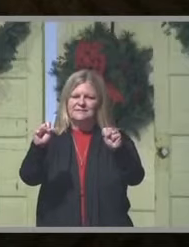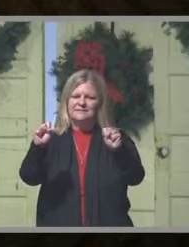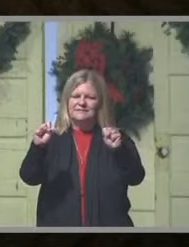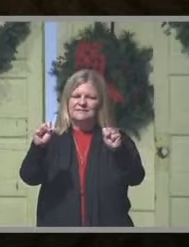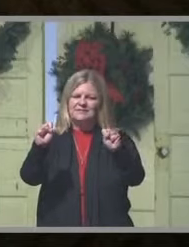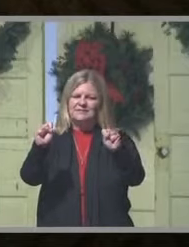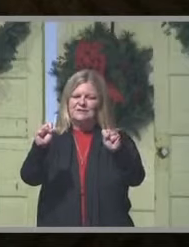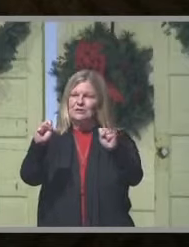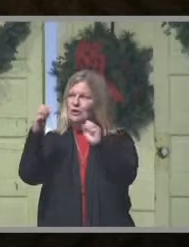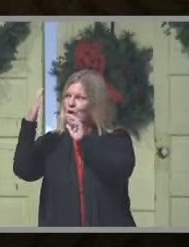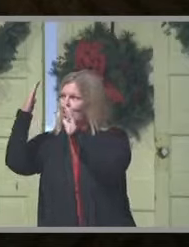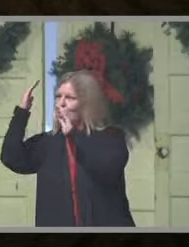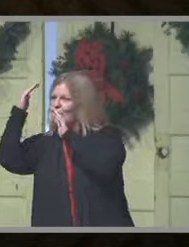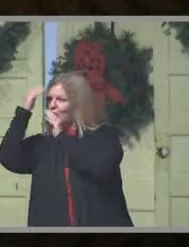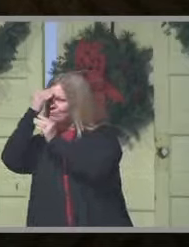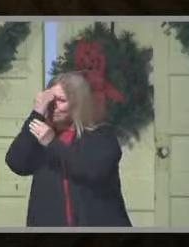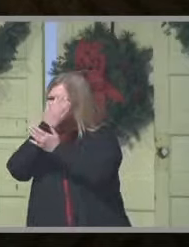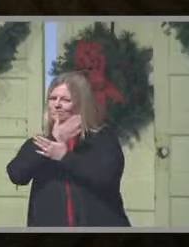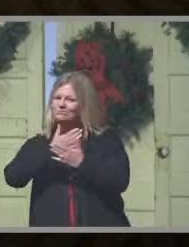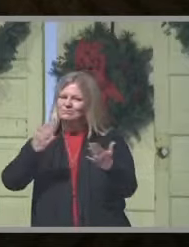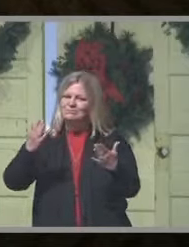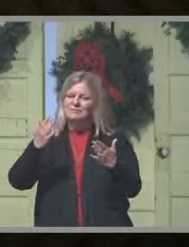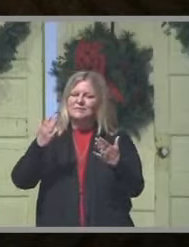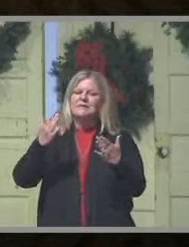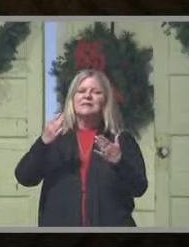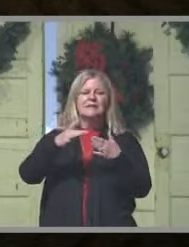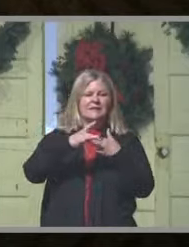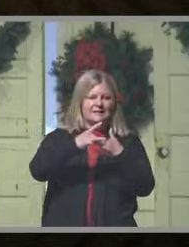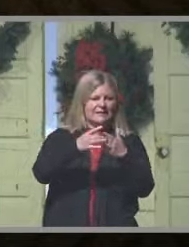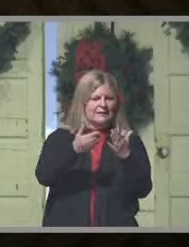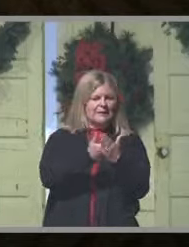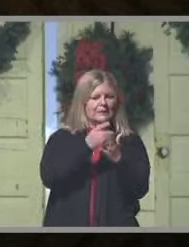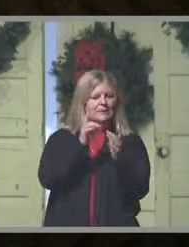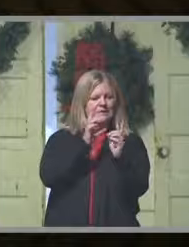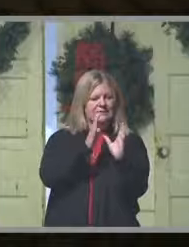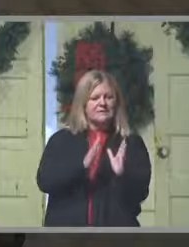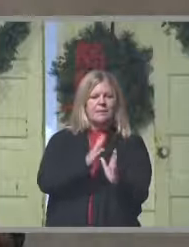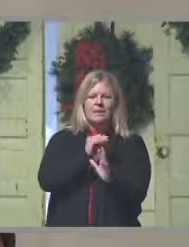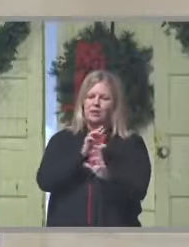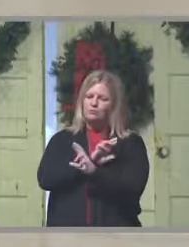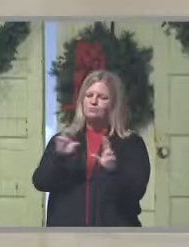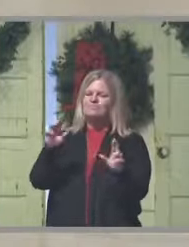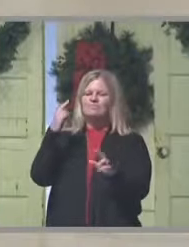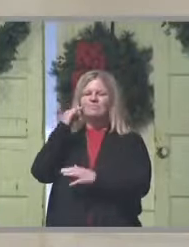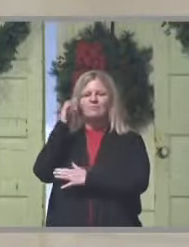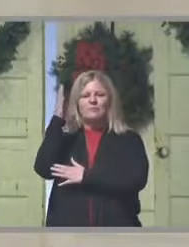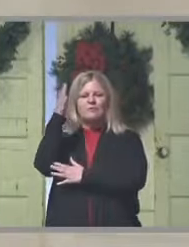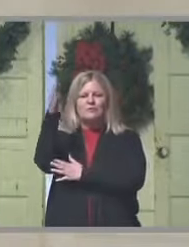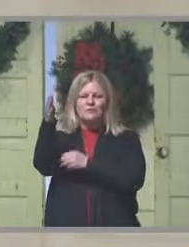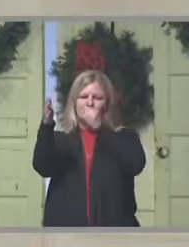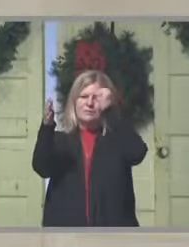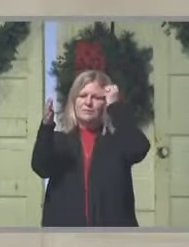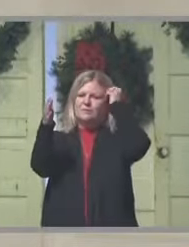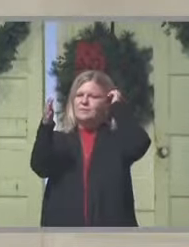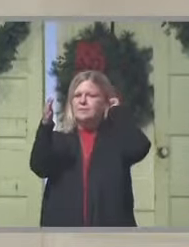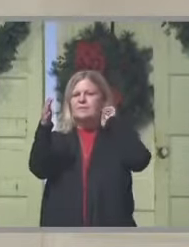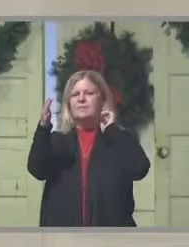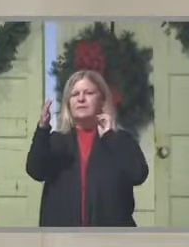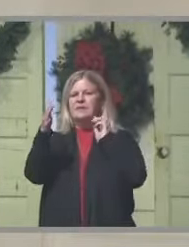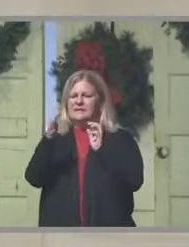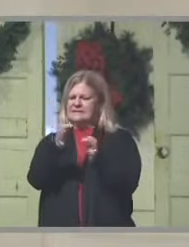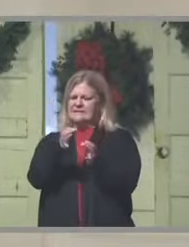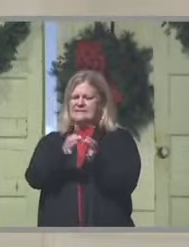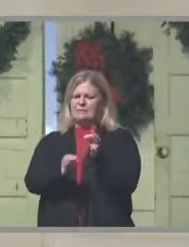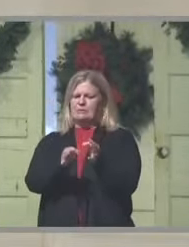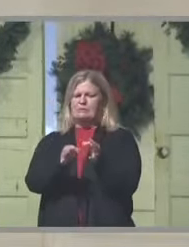to sharing hope, making disciples, and preparing for our future. And giving is simple and just